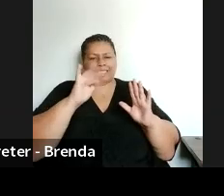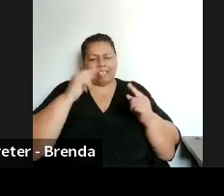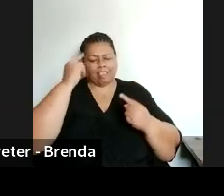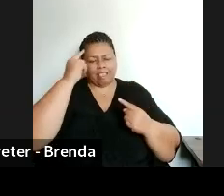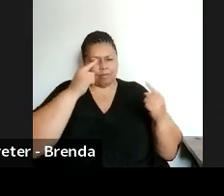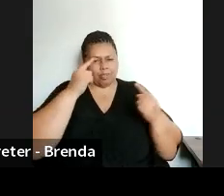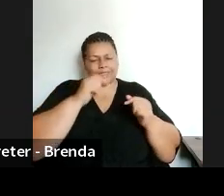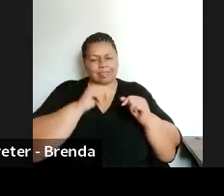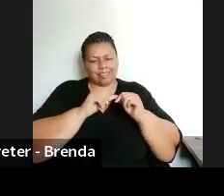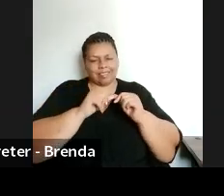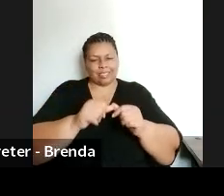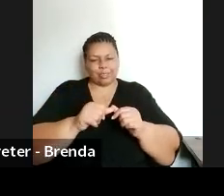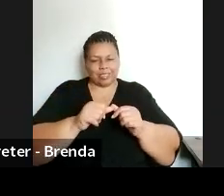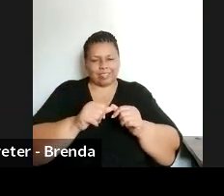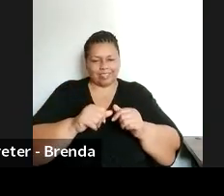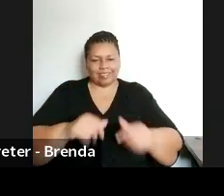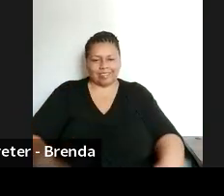continuing.